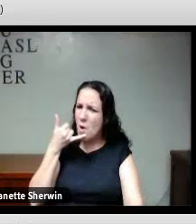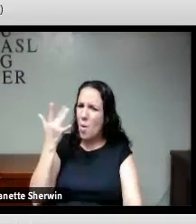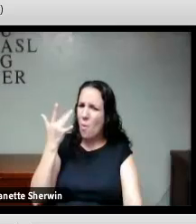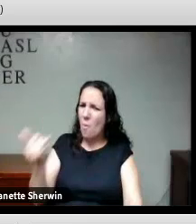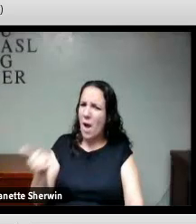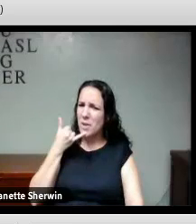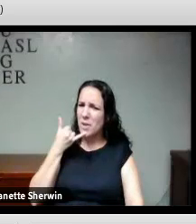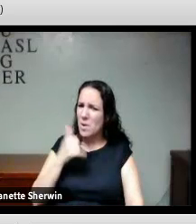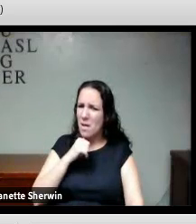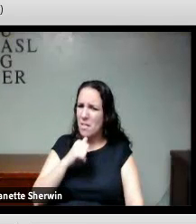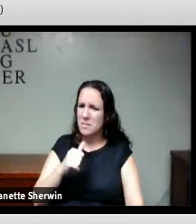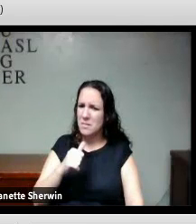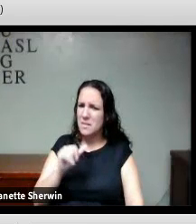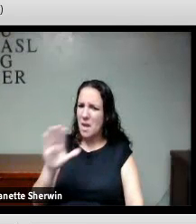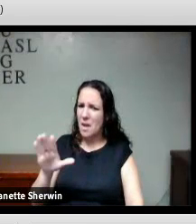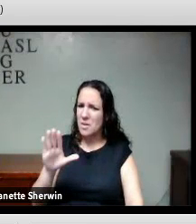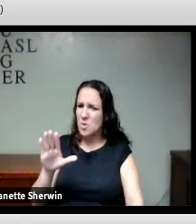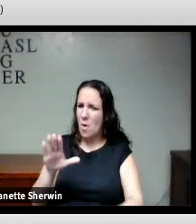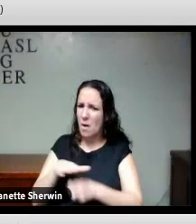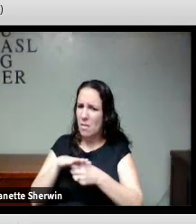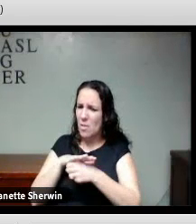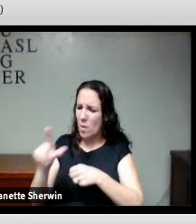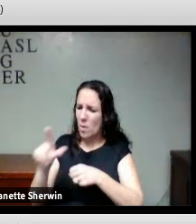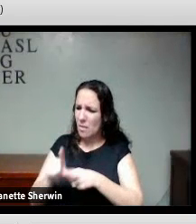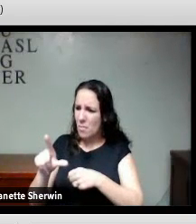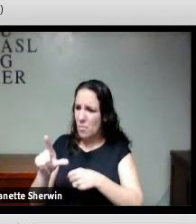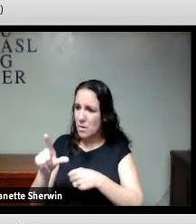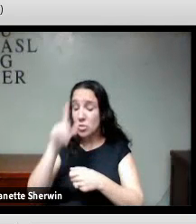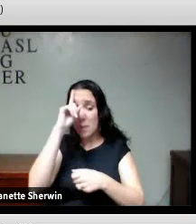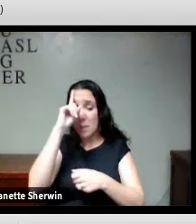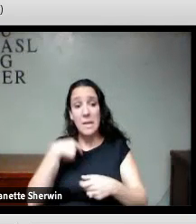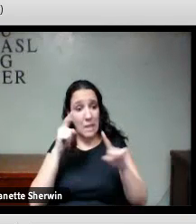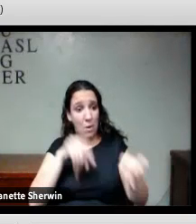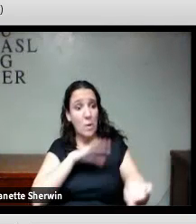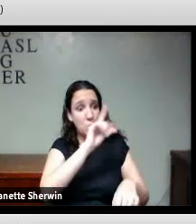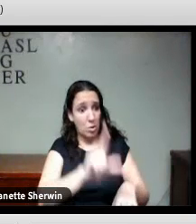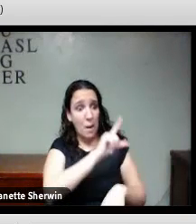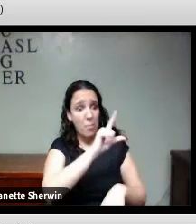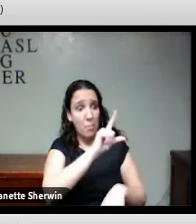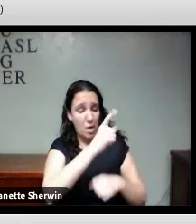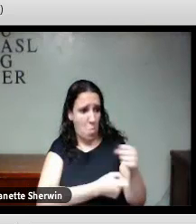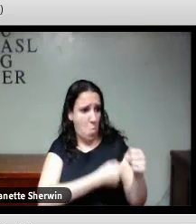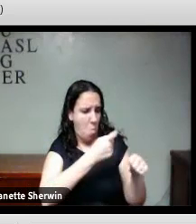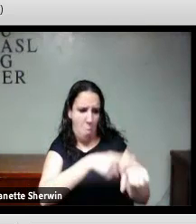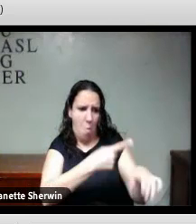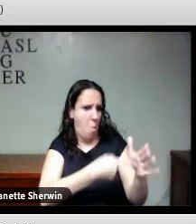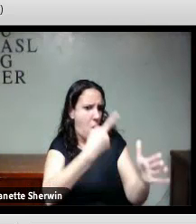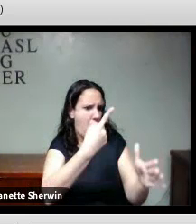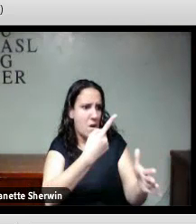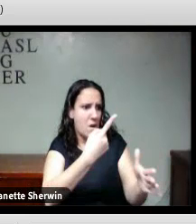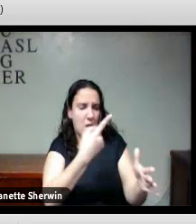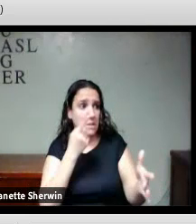of your local library? And she said, well, I was there on vacation one year, and I came in and I needed something, and everybody was so